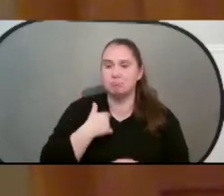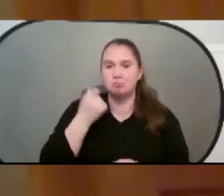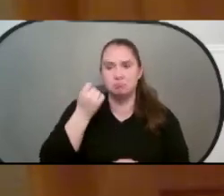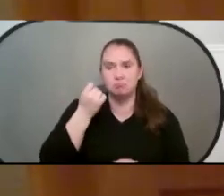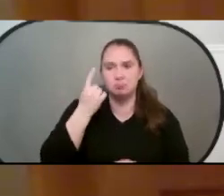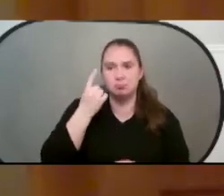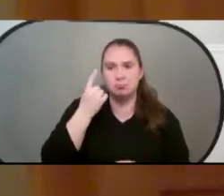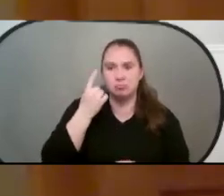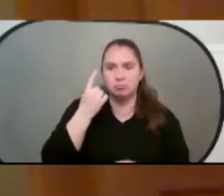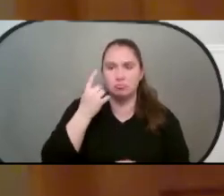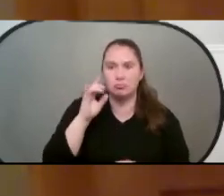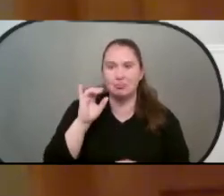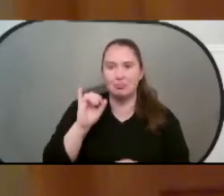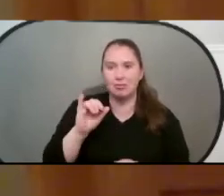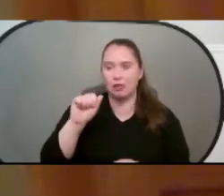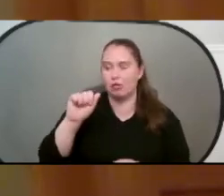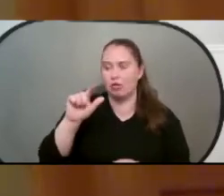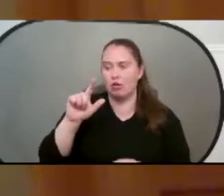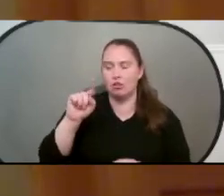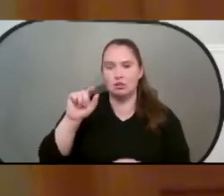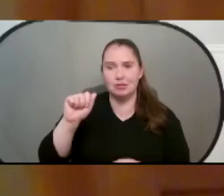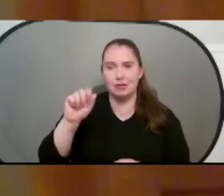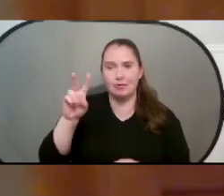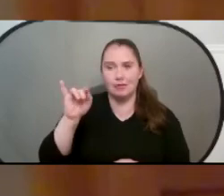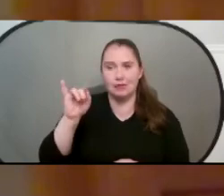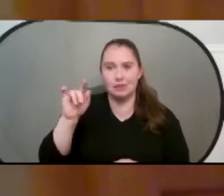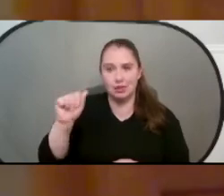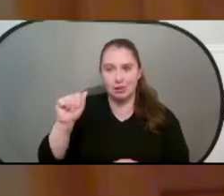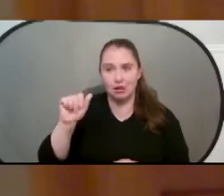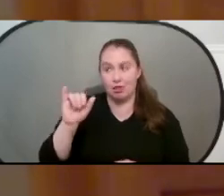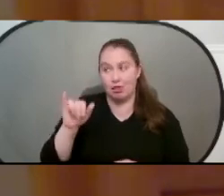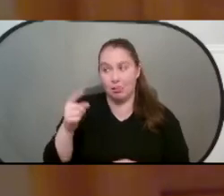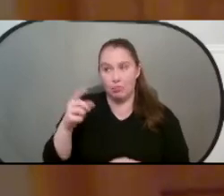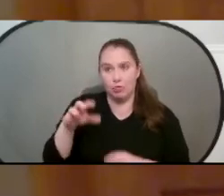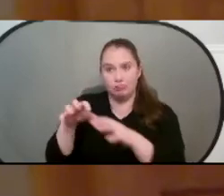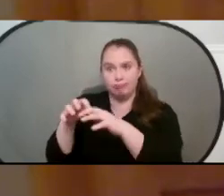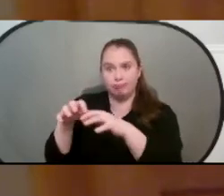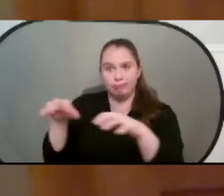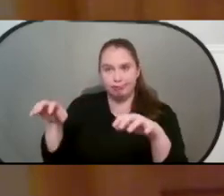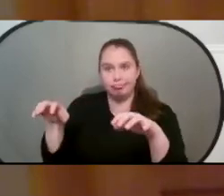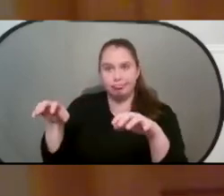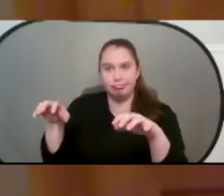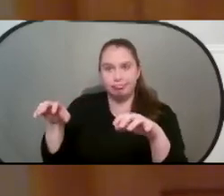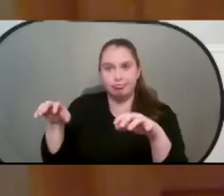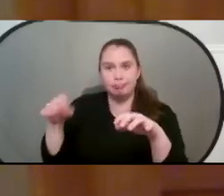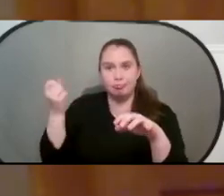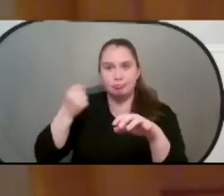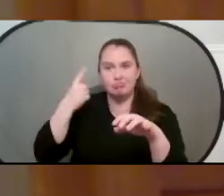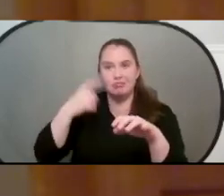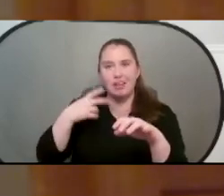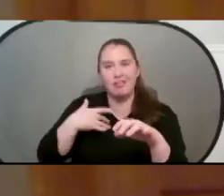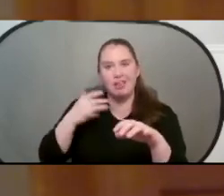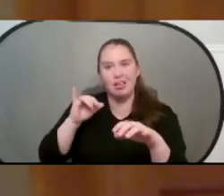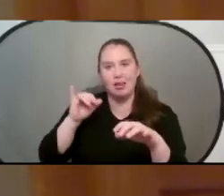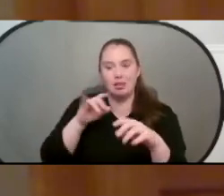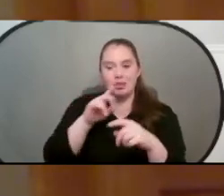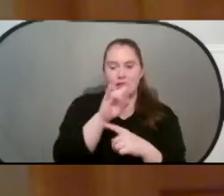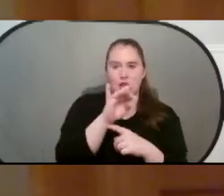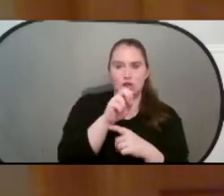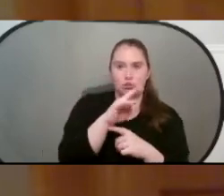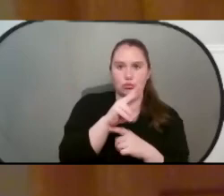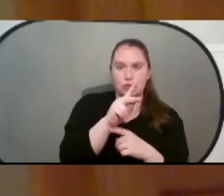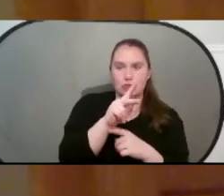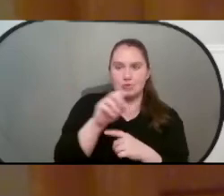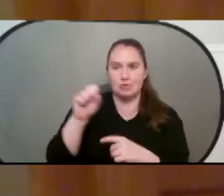the sensible part is, is that all to this would be the campus that would be split because I do feel like Kendrick and South Waco are in two different